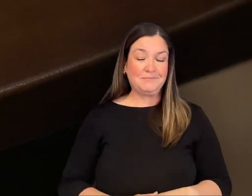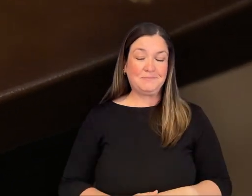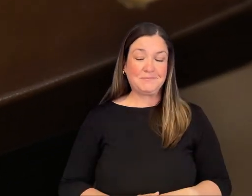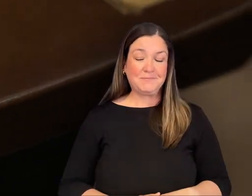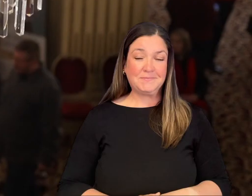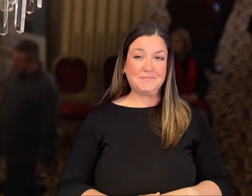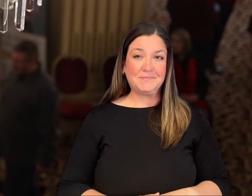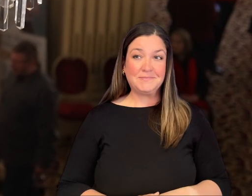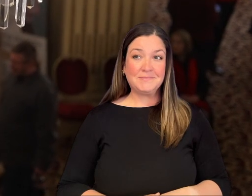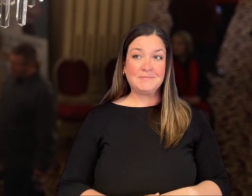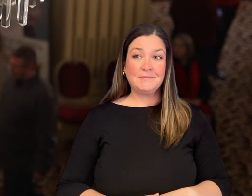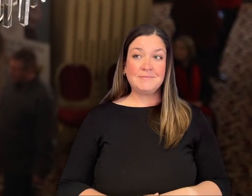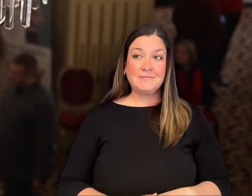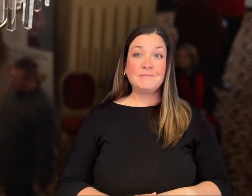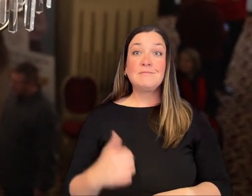these seats.